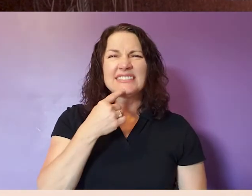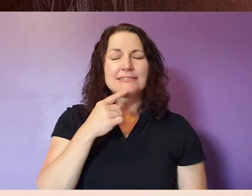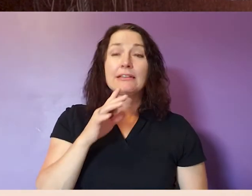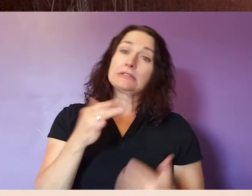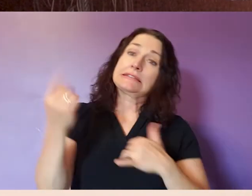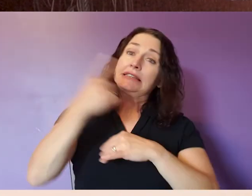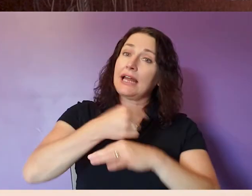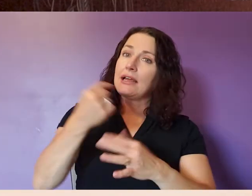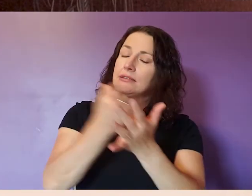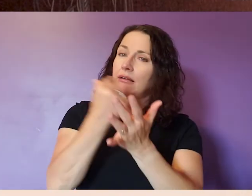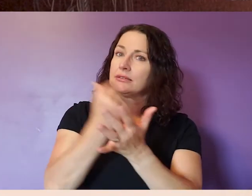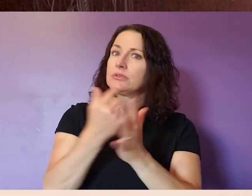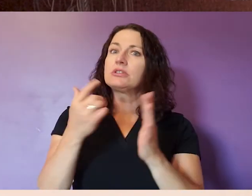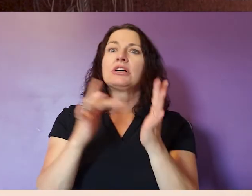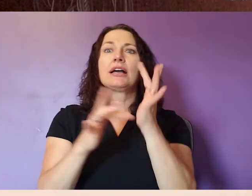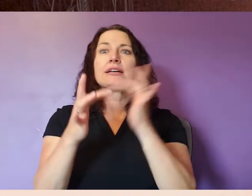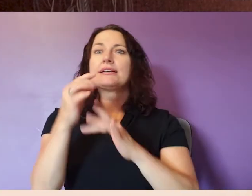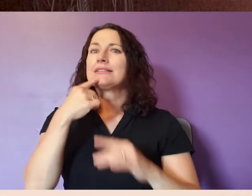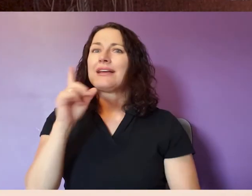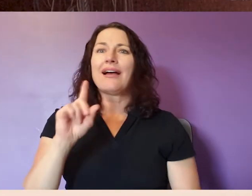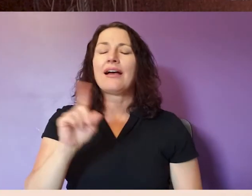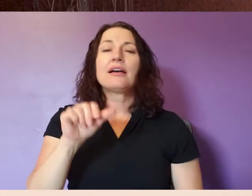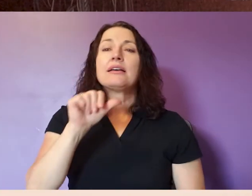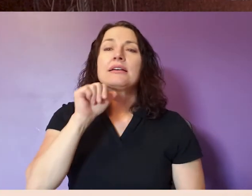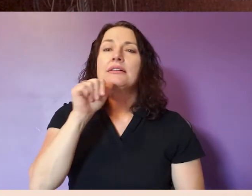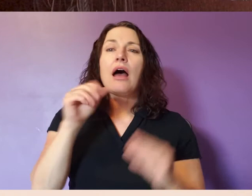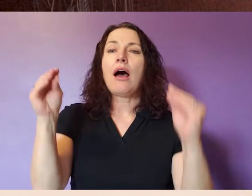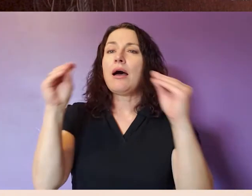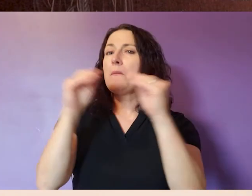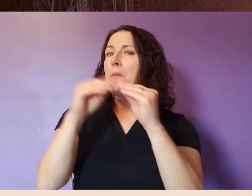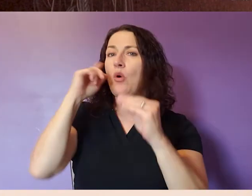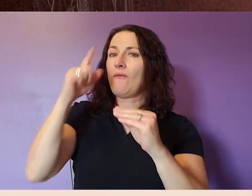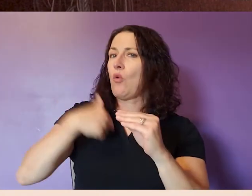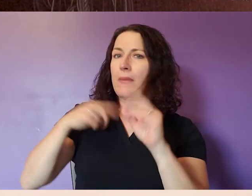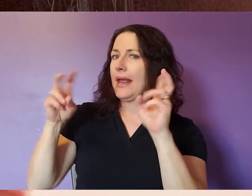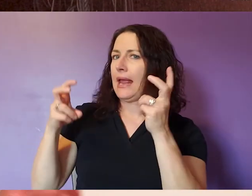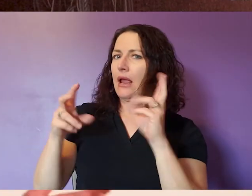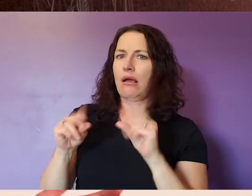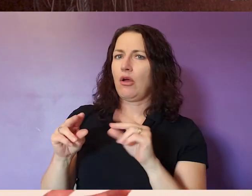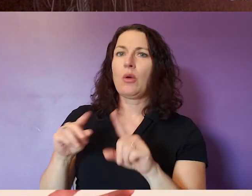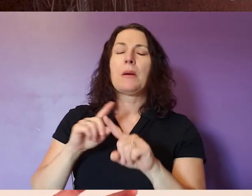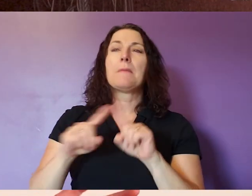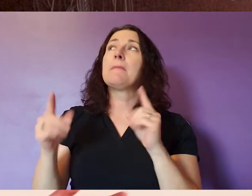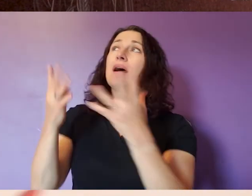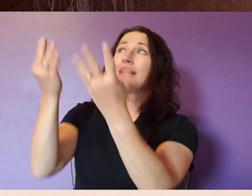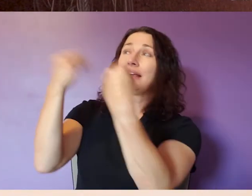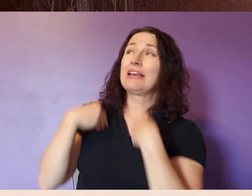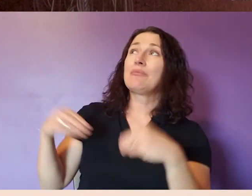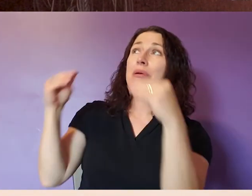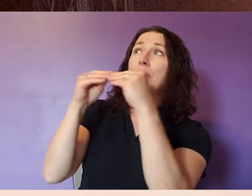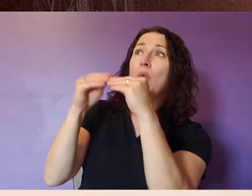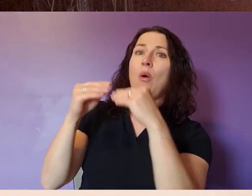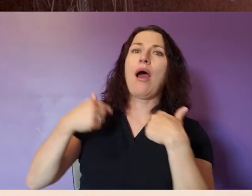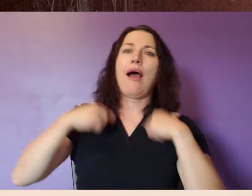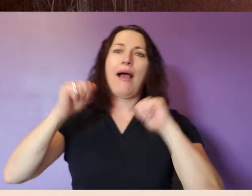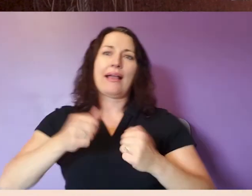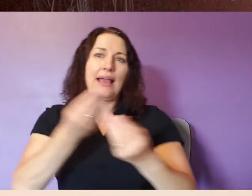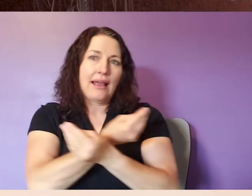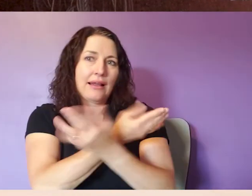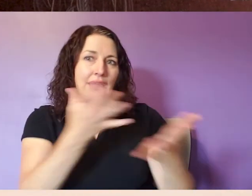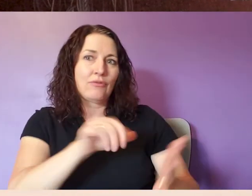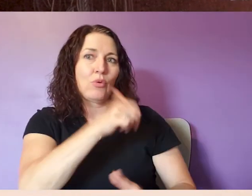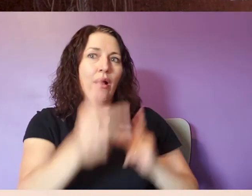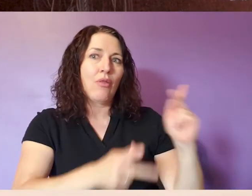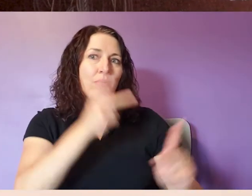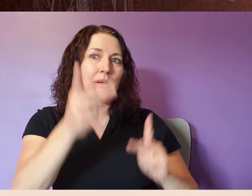in today's gospel is not more for me please but more than i may be for others thank